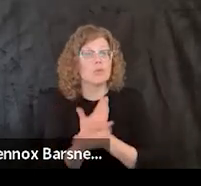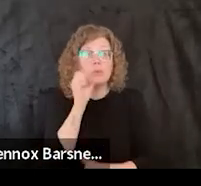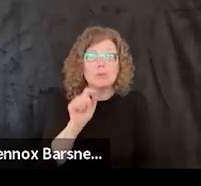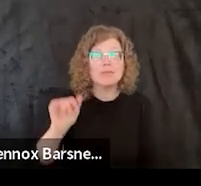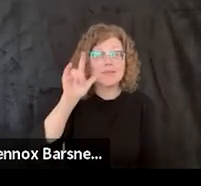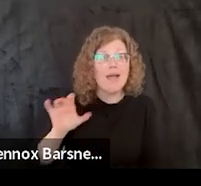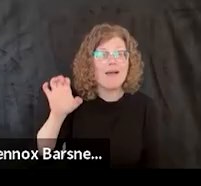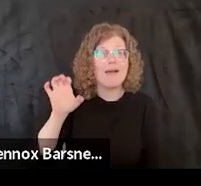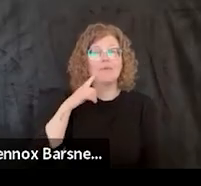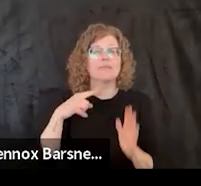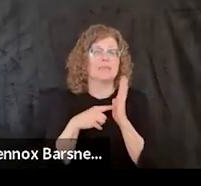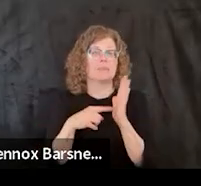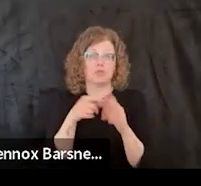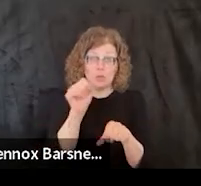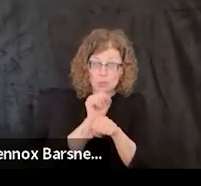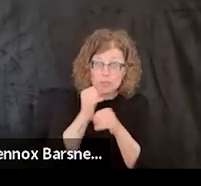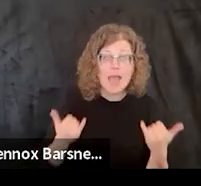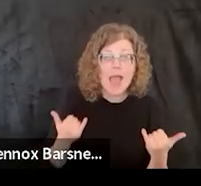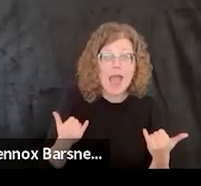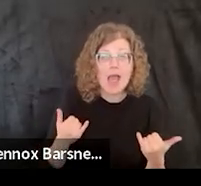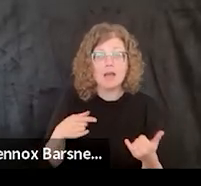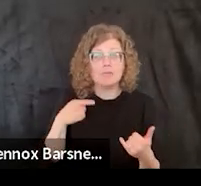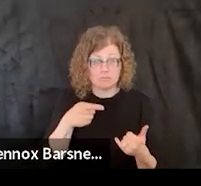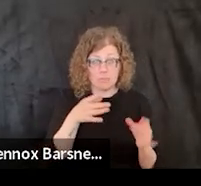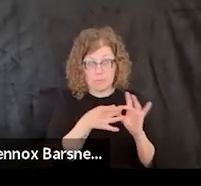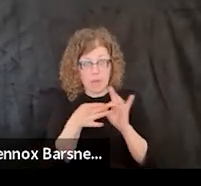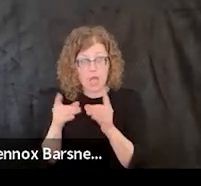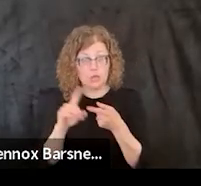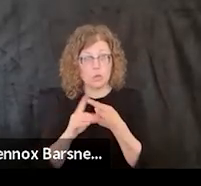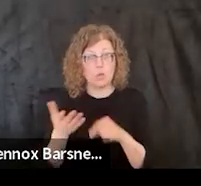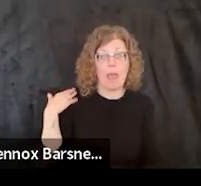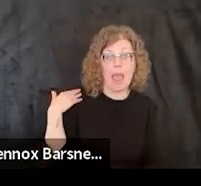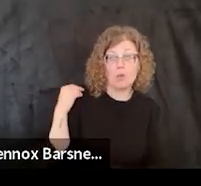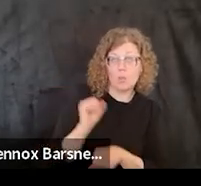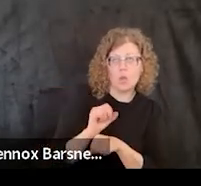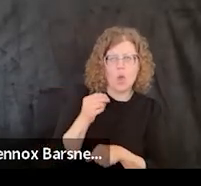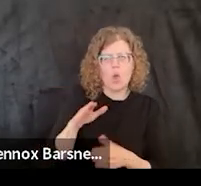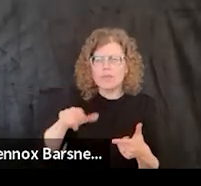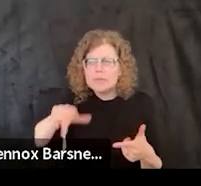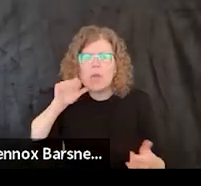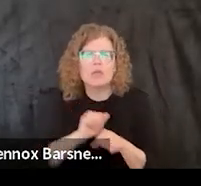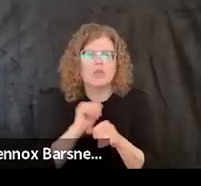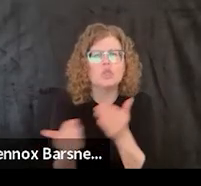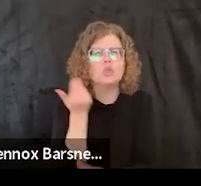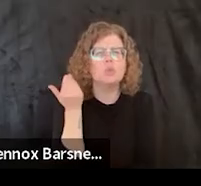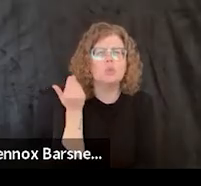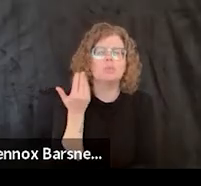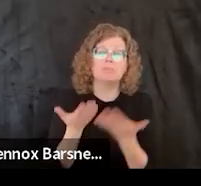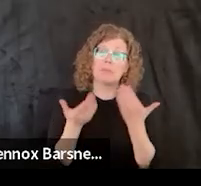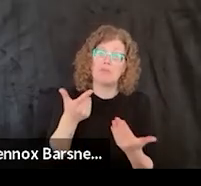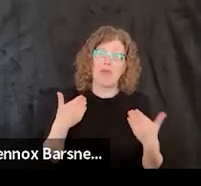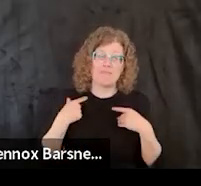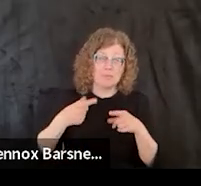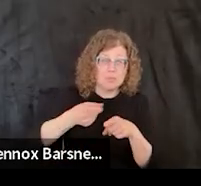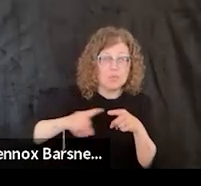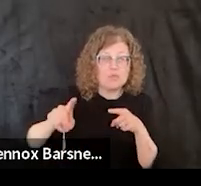done, or not? You might talk about professional development goals related to learning and growth within your artistic